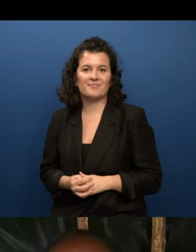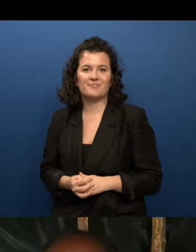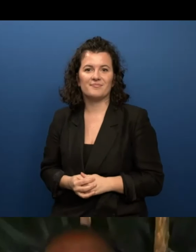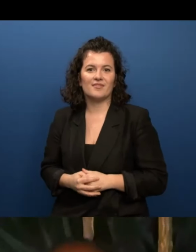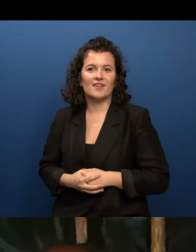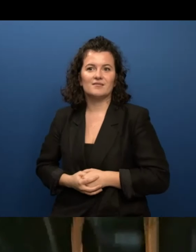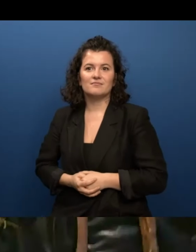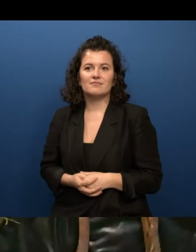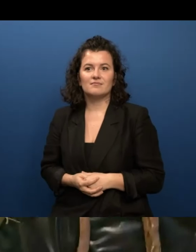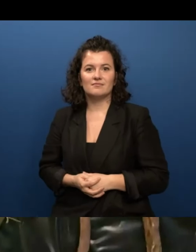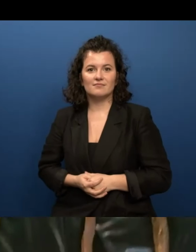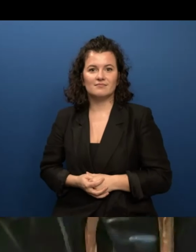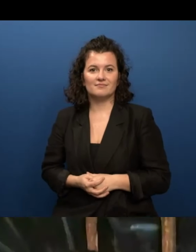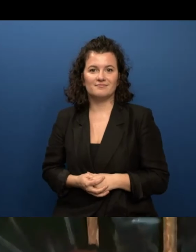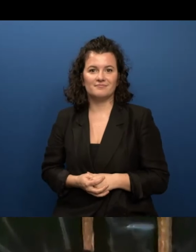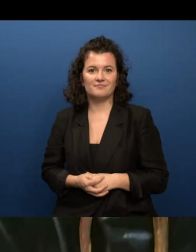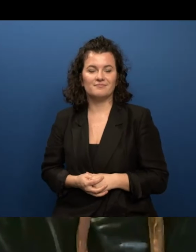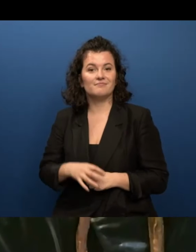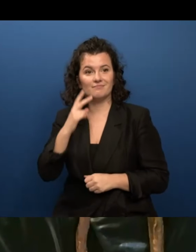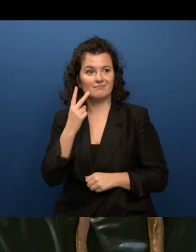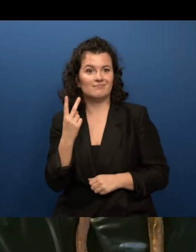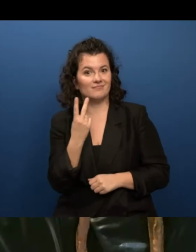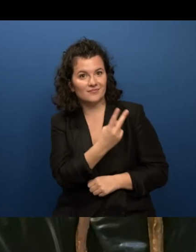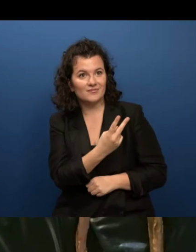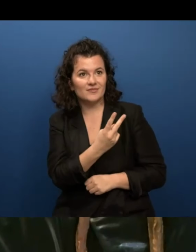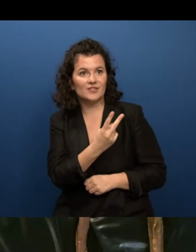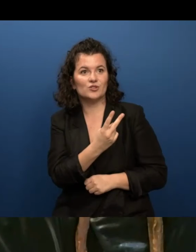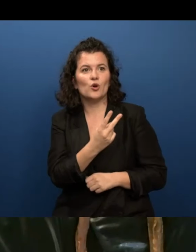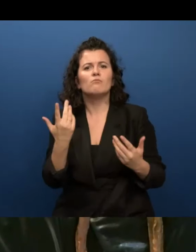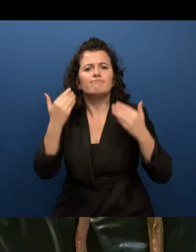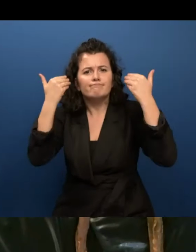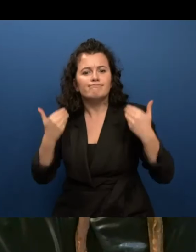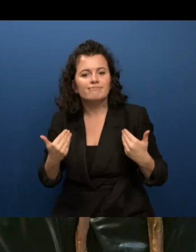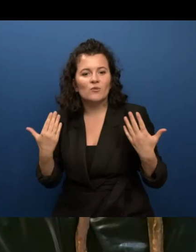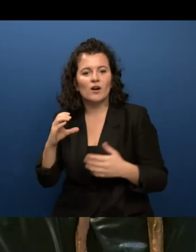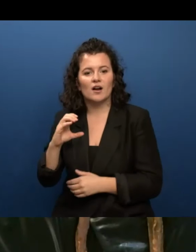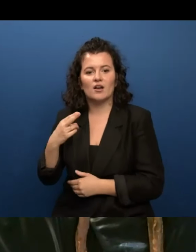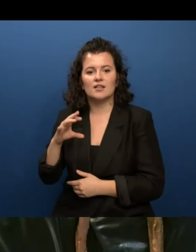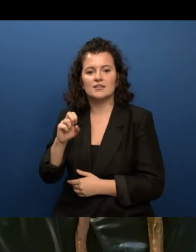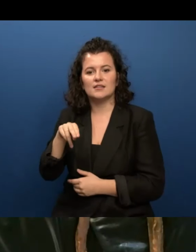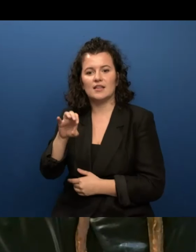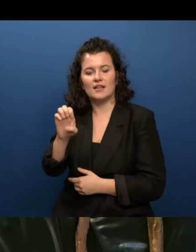As all about me, I'm Christine Kandia from Baringo County.